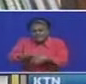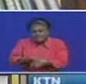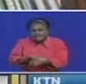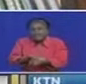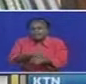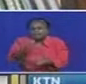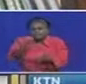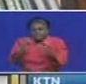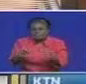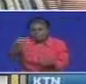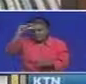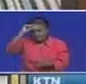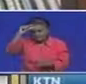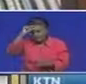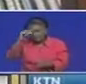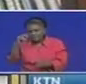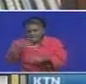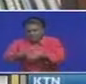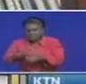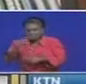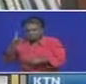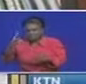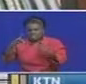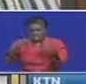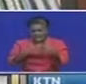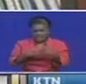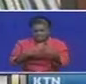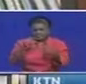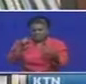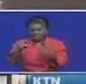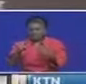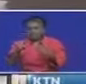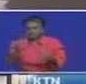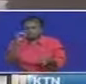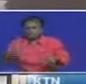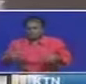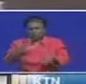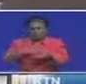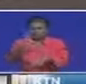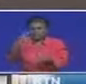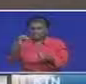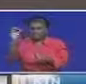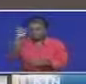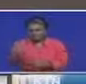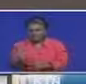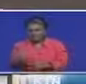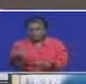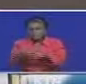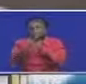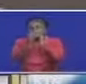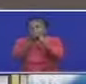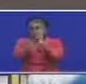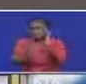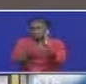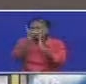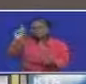government took out 48,000 shillings, you'd have to live on 30,000. According to experts, developing countries like